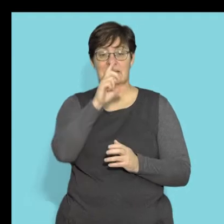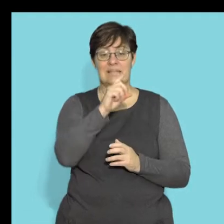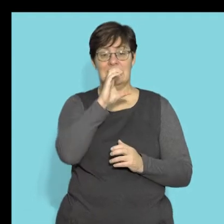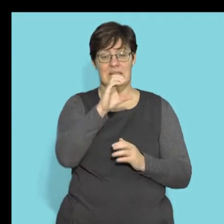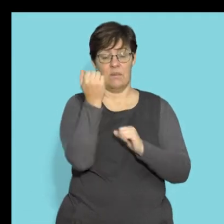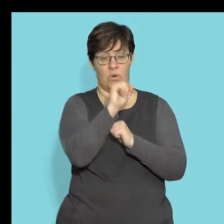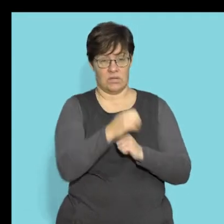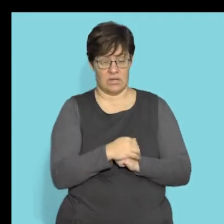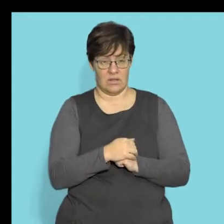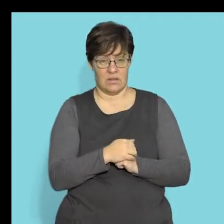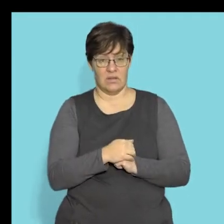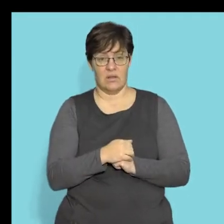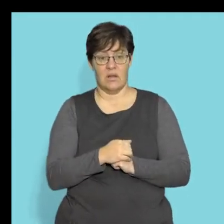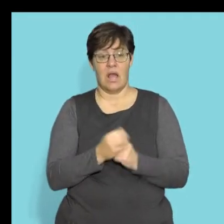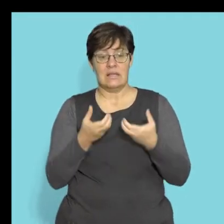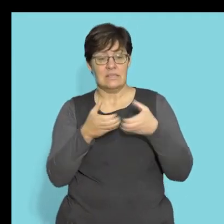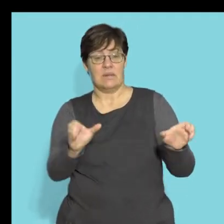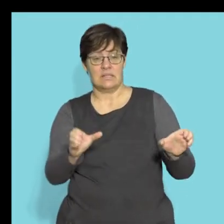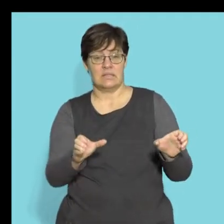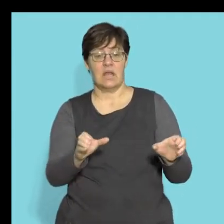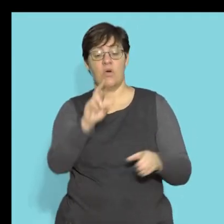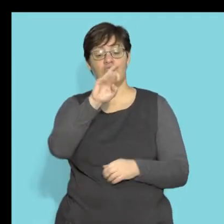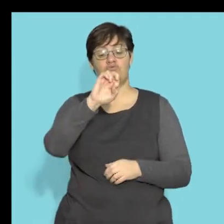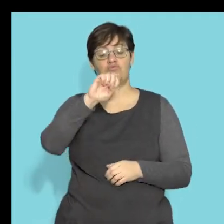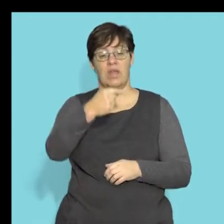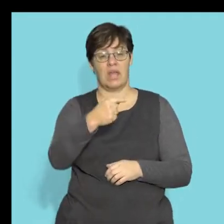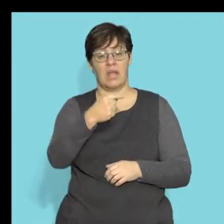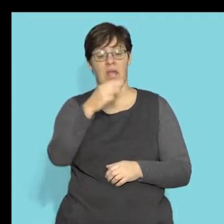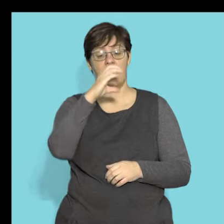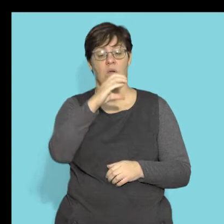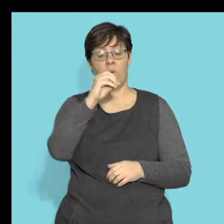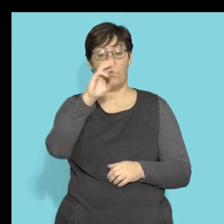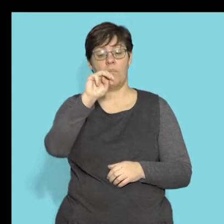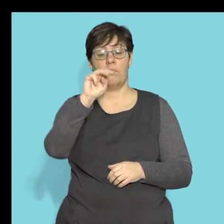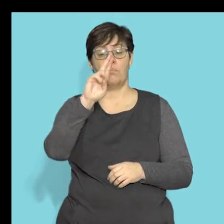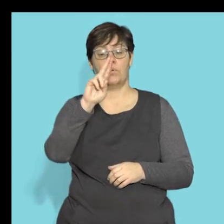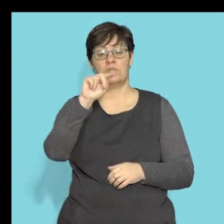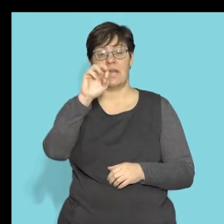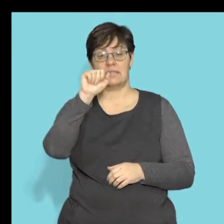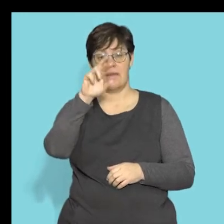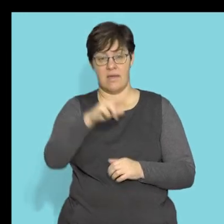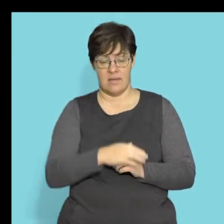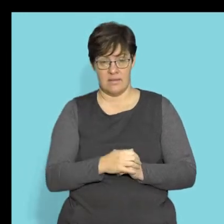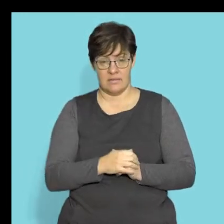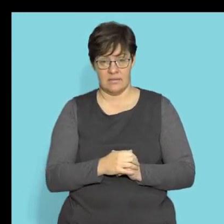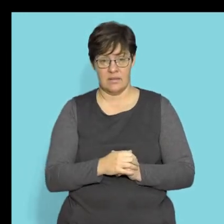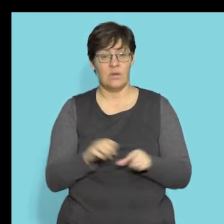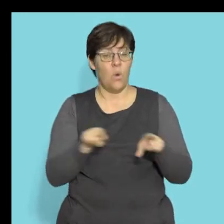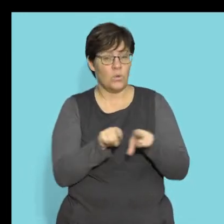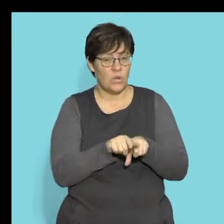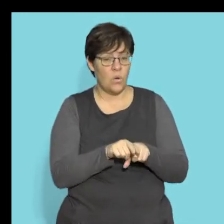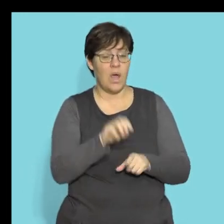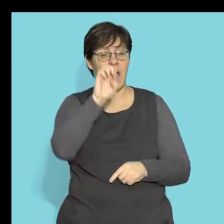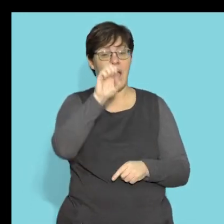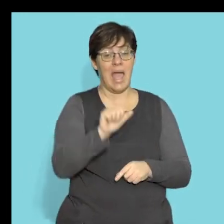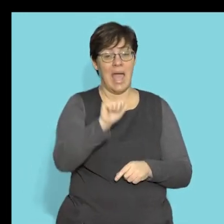thing. The DC motor has a split ring commutator, and the whole thing also has an